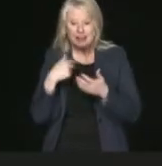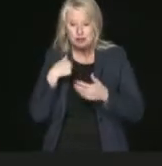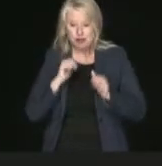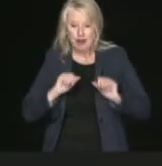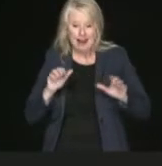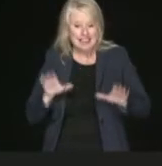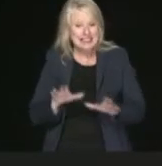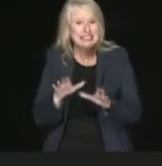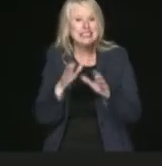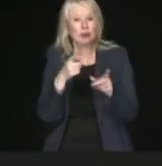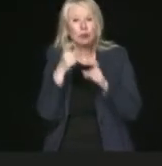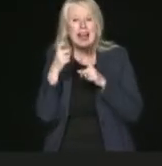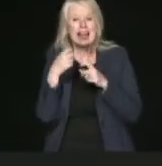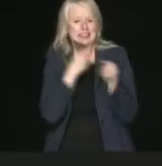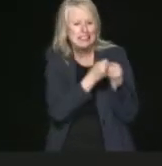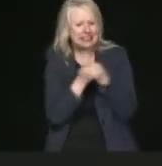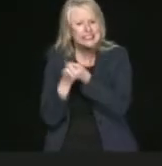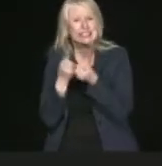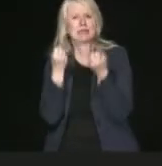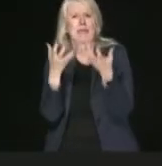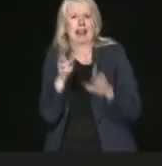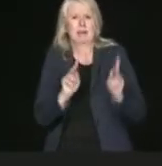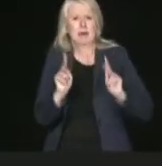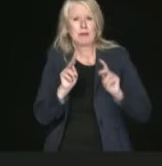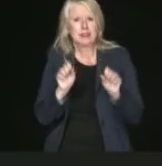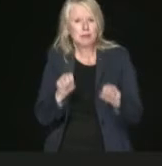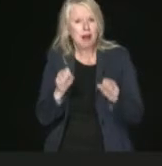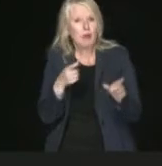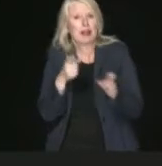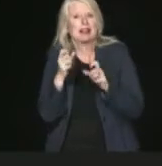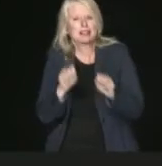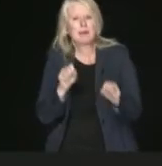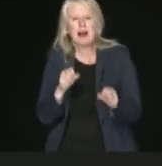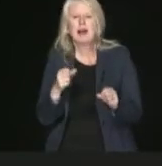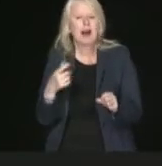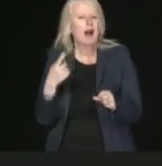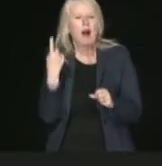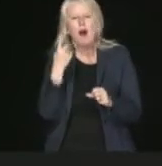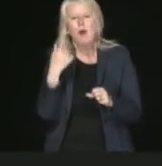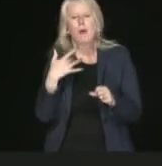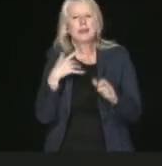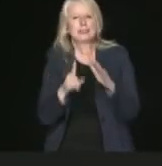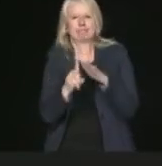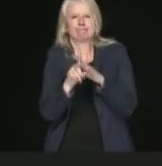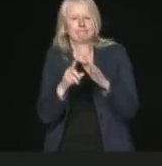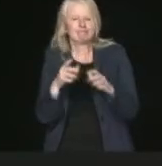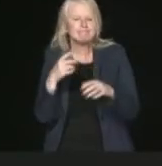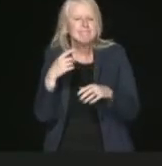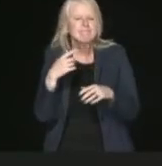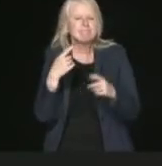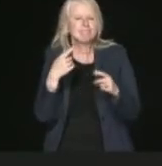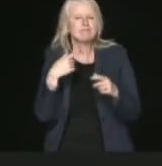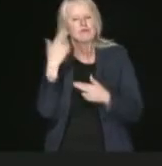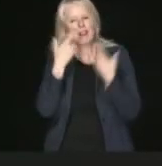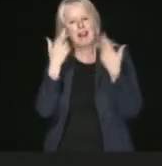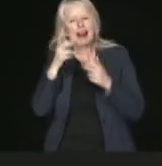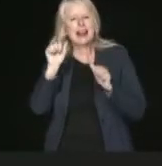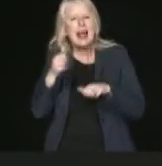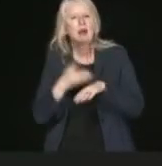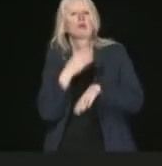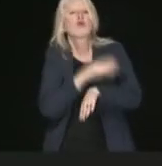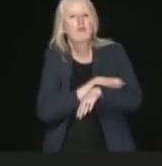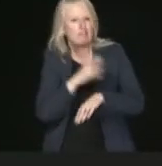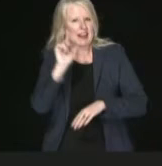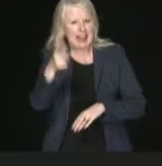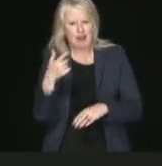as many people as possible, as quickly as possible, there are always some things that need to be improved, and that's what we're working